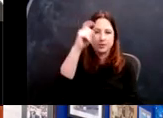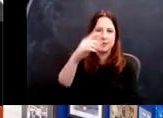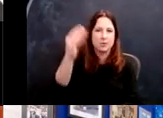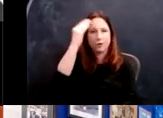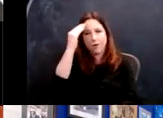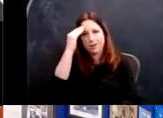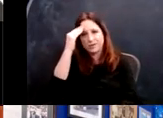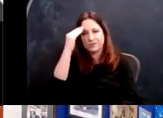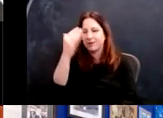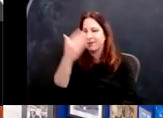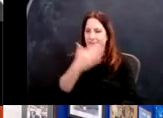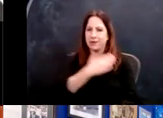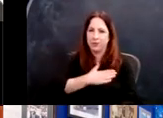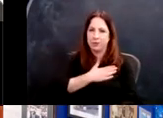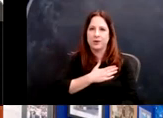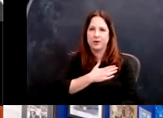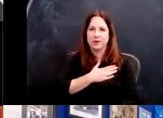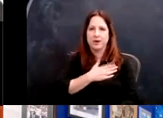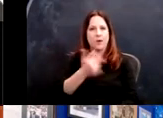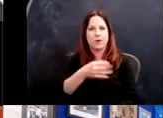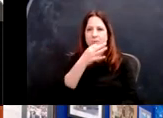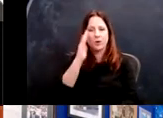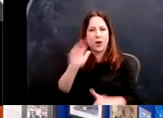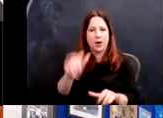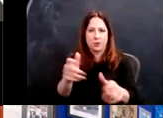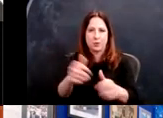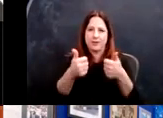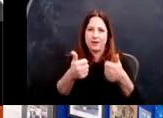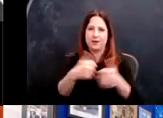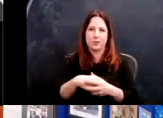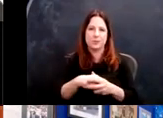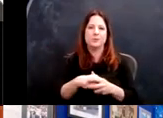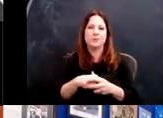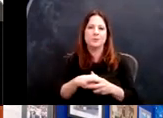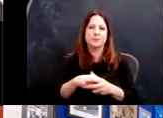know-how on how to do this and how to do this so welcomingly and wonderfully.